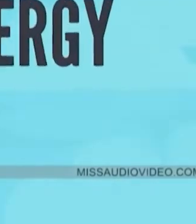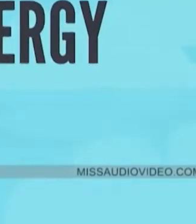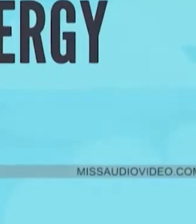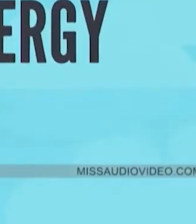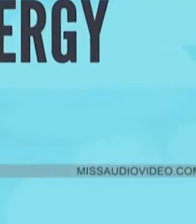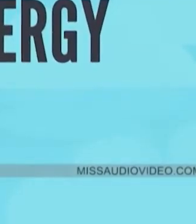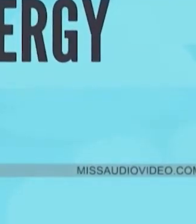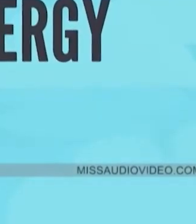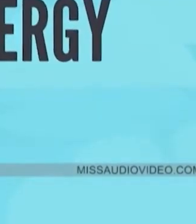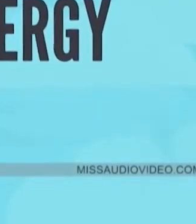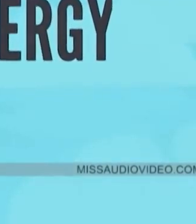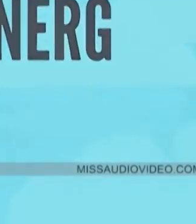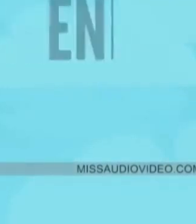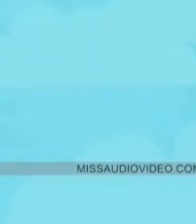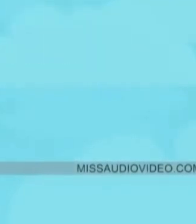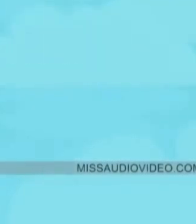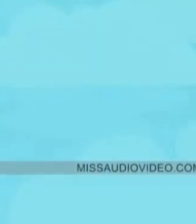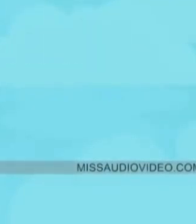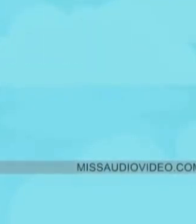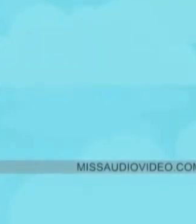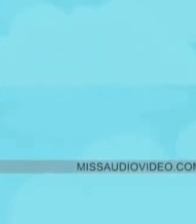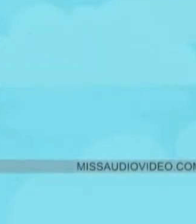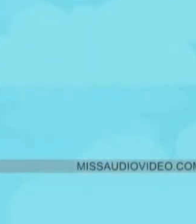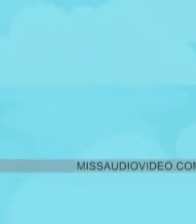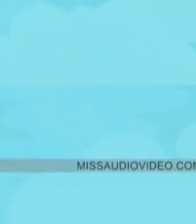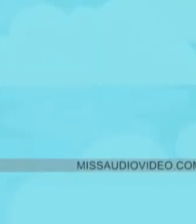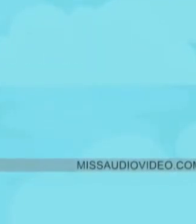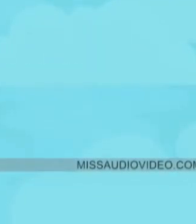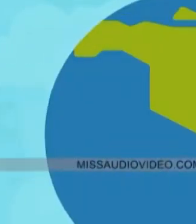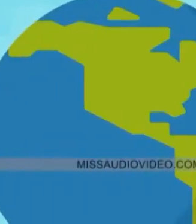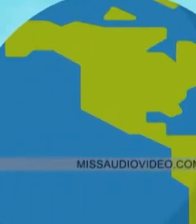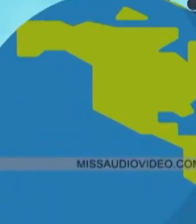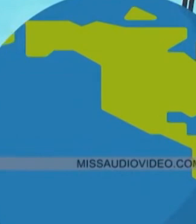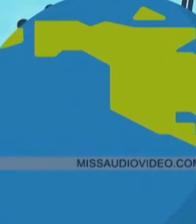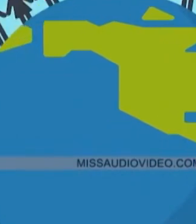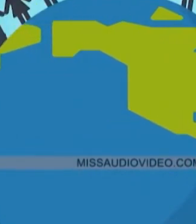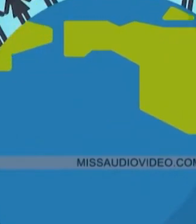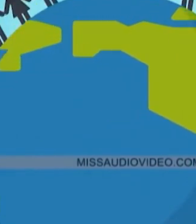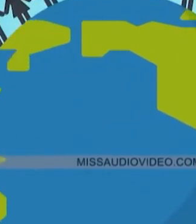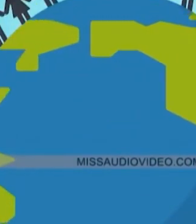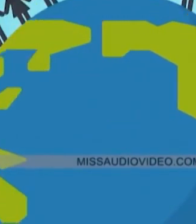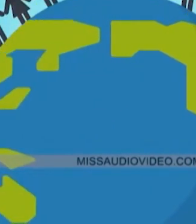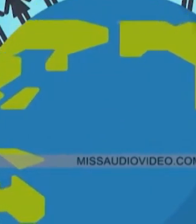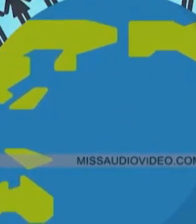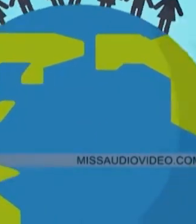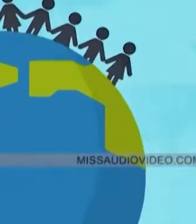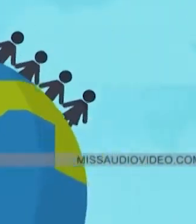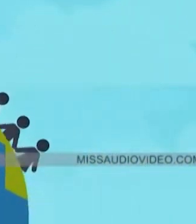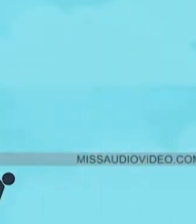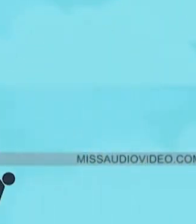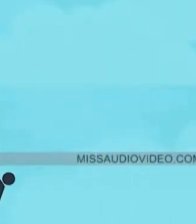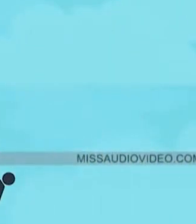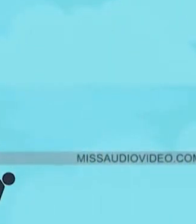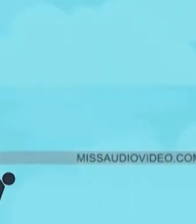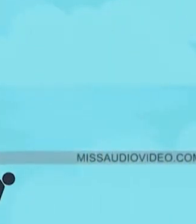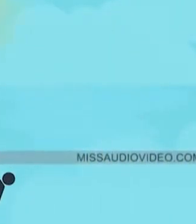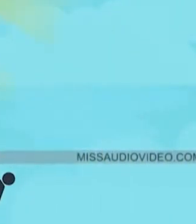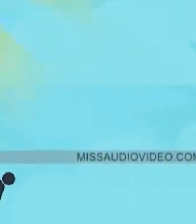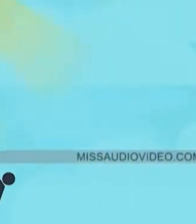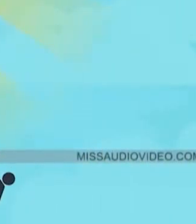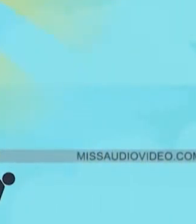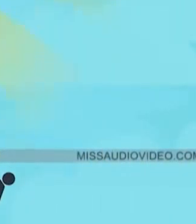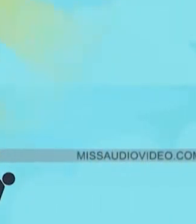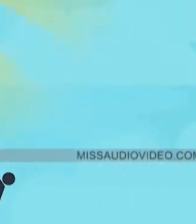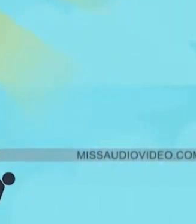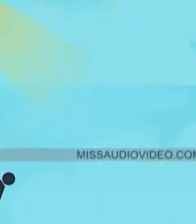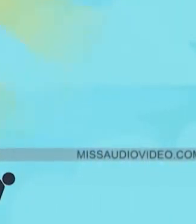The sun generates enough energy in 1 hour to equal the energy consumption of the entire world's population for 1 year. The supply of energy